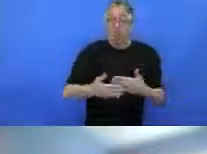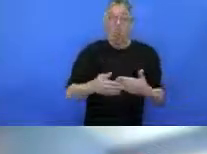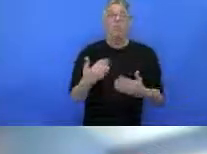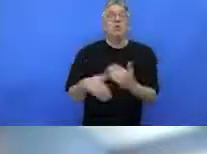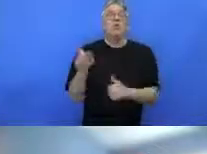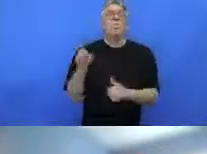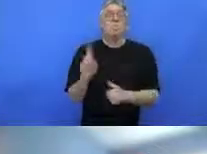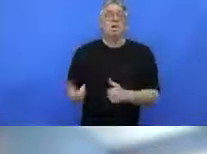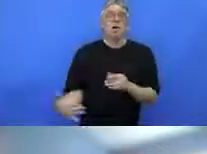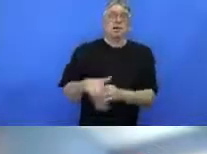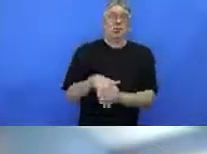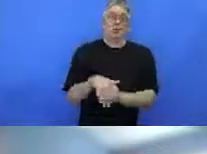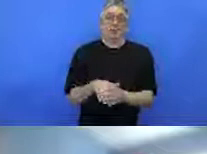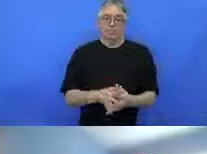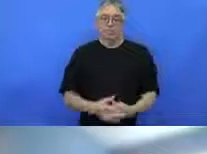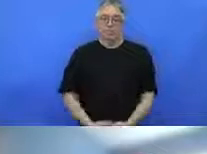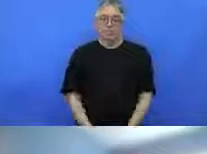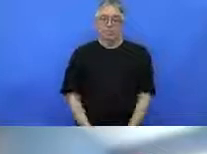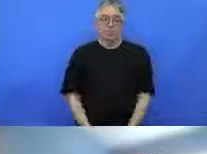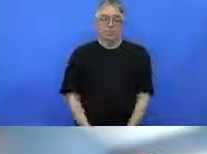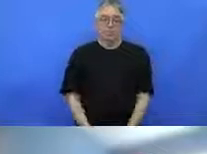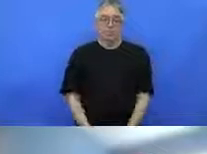Articles 11 and